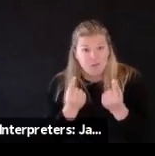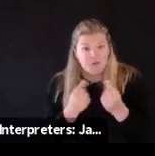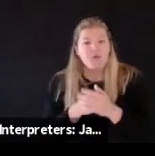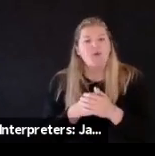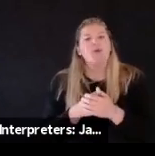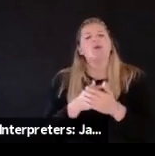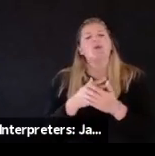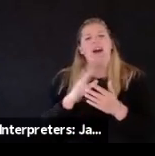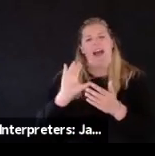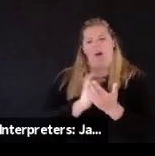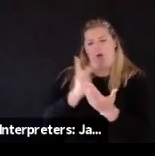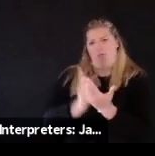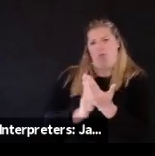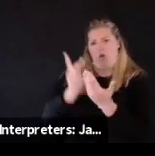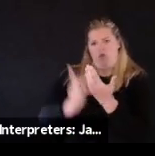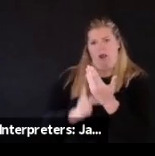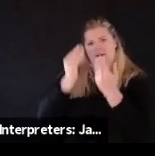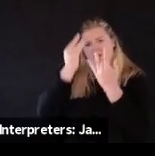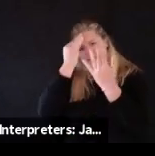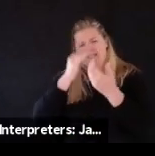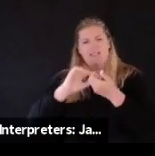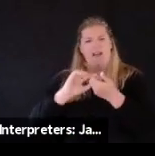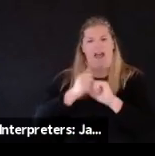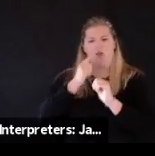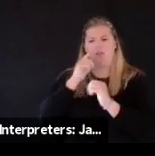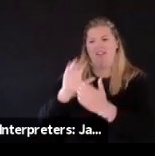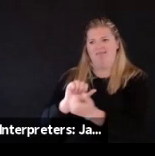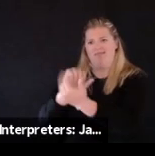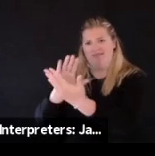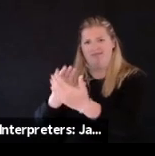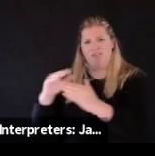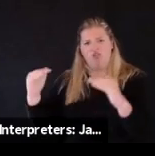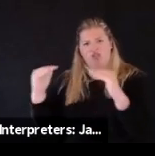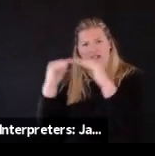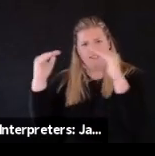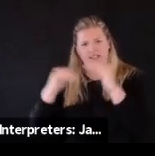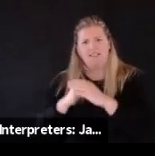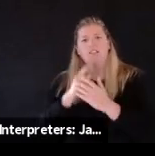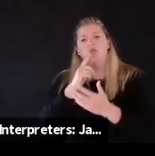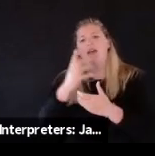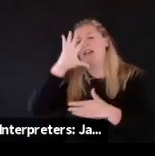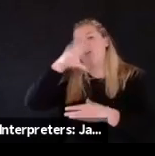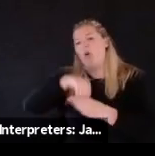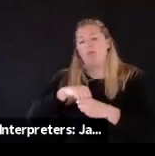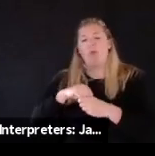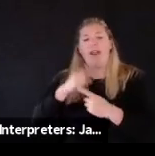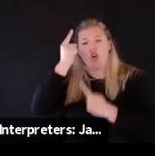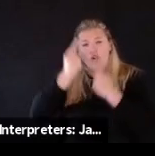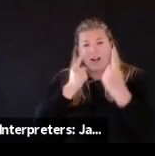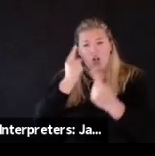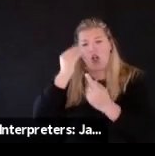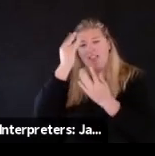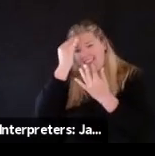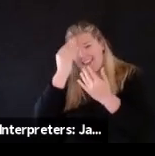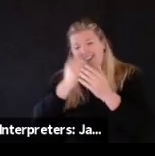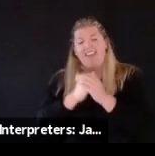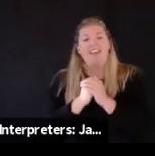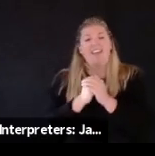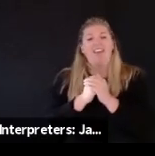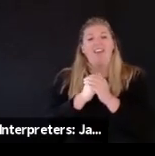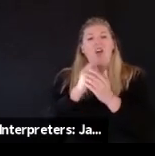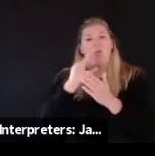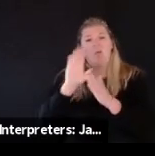programming in working for justice by incorporating critical thinking. ensuring that we are building the